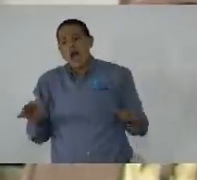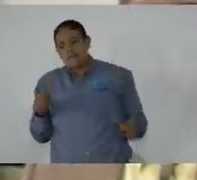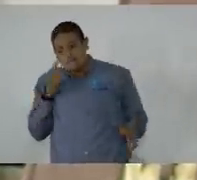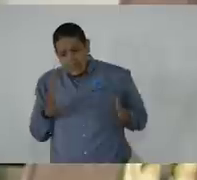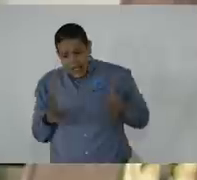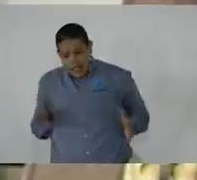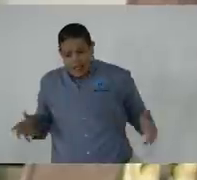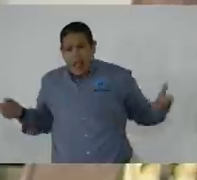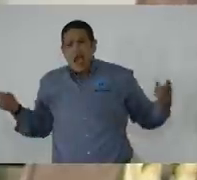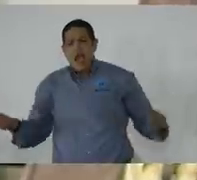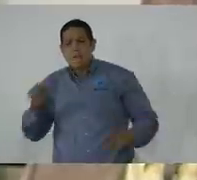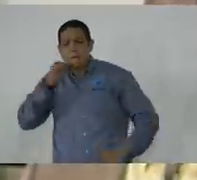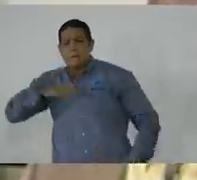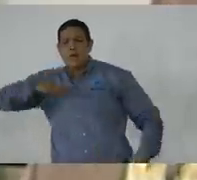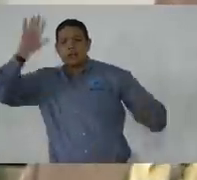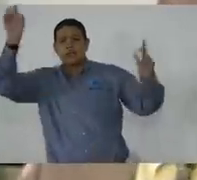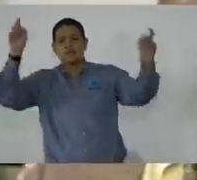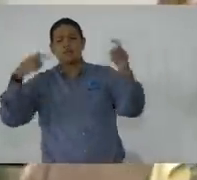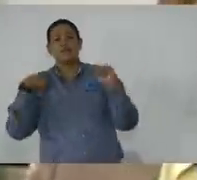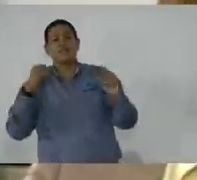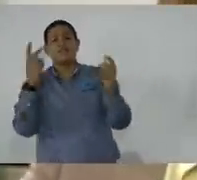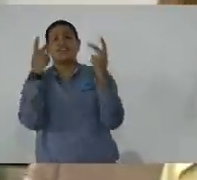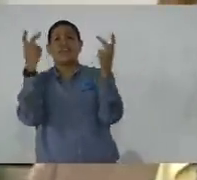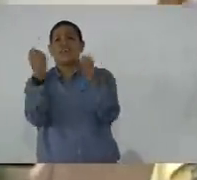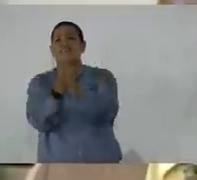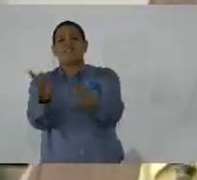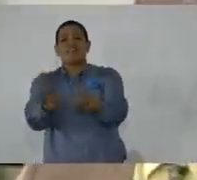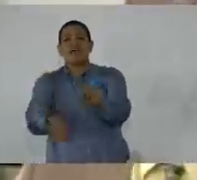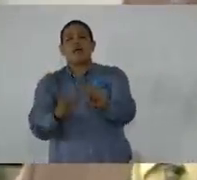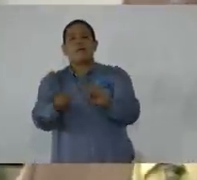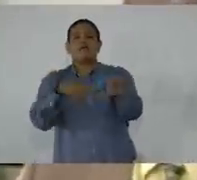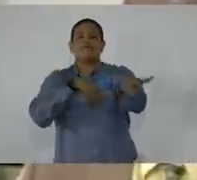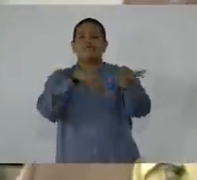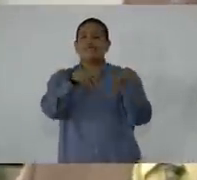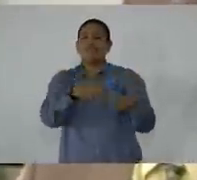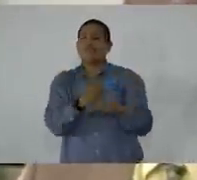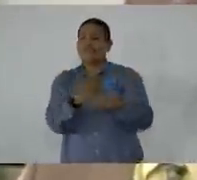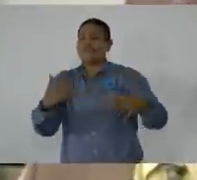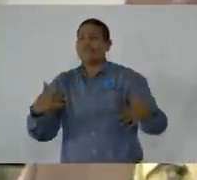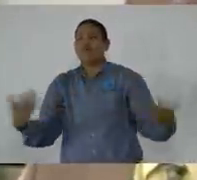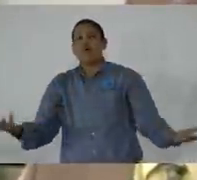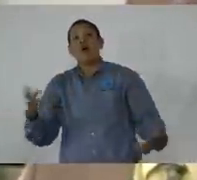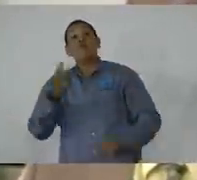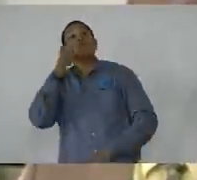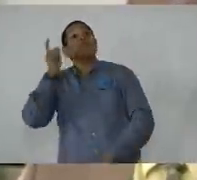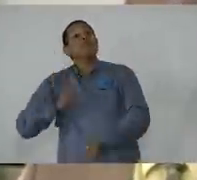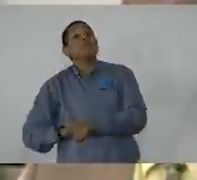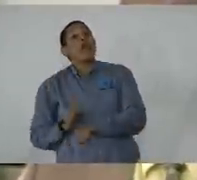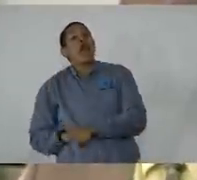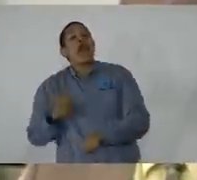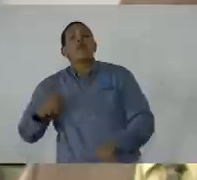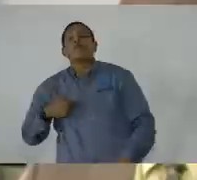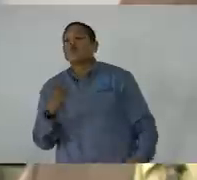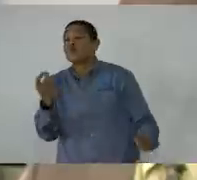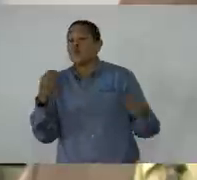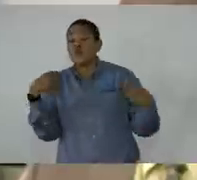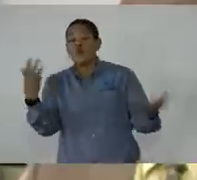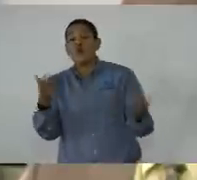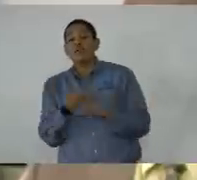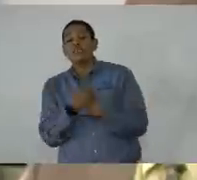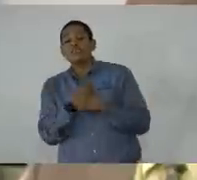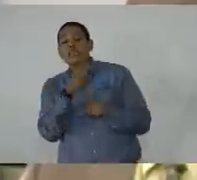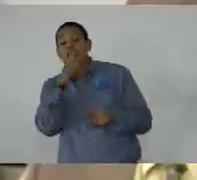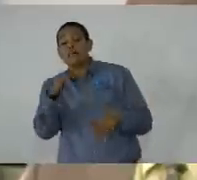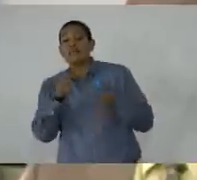Speaker, we can't say everything, but I'll just highlight that in recent times, we've been able to do, across